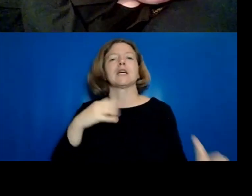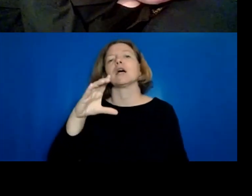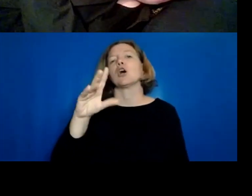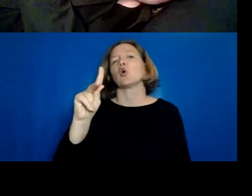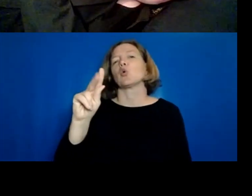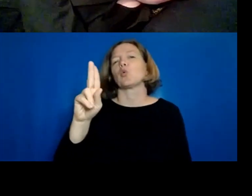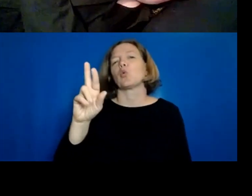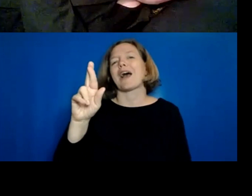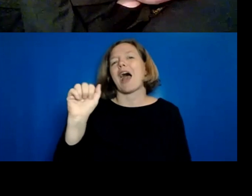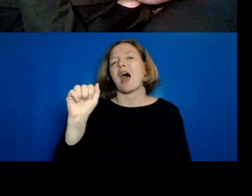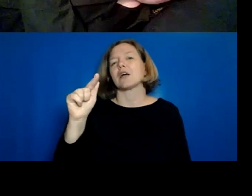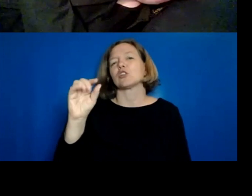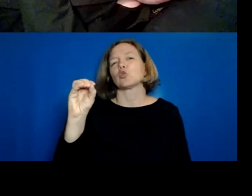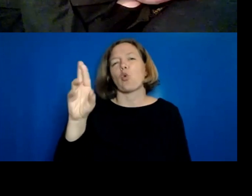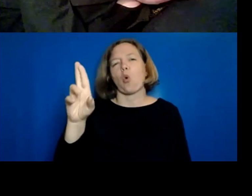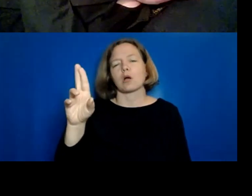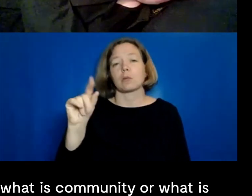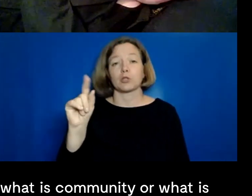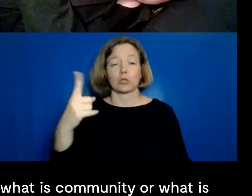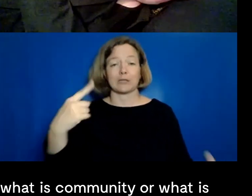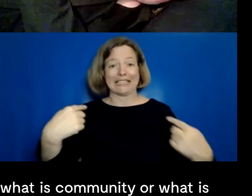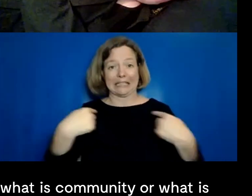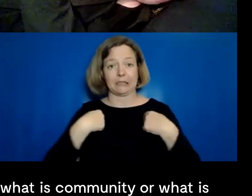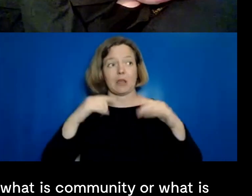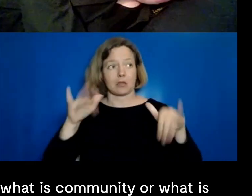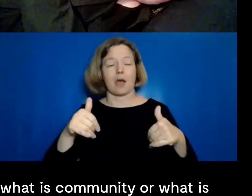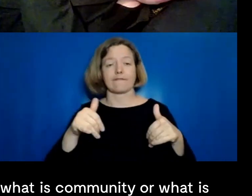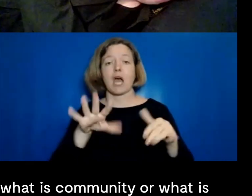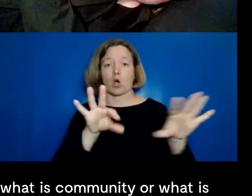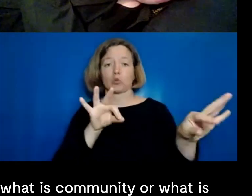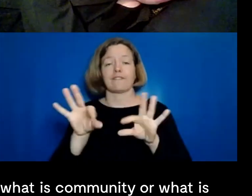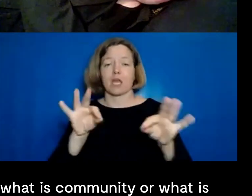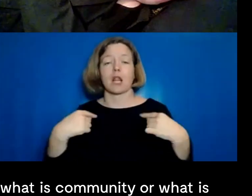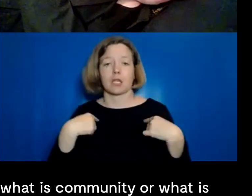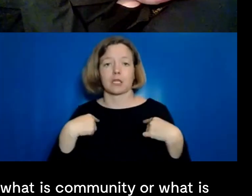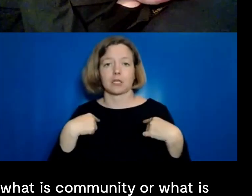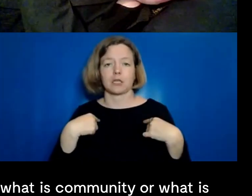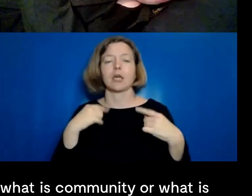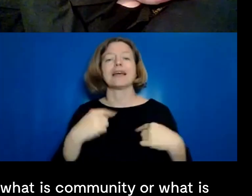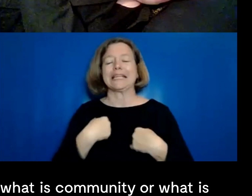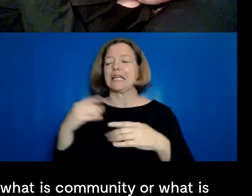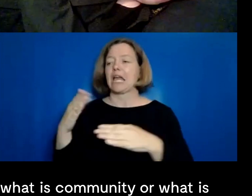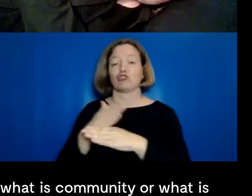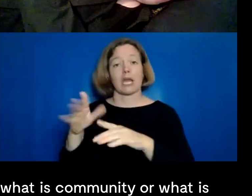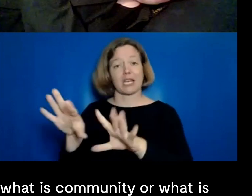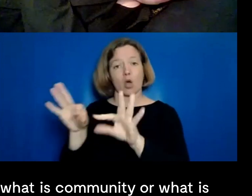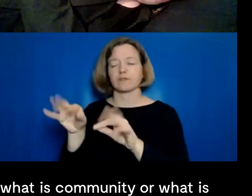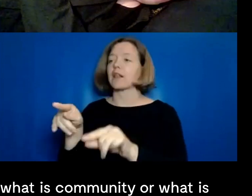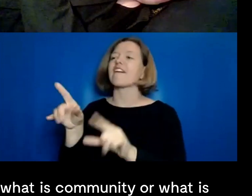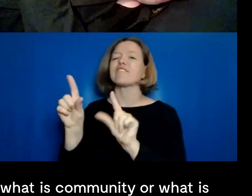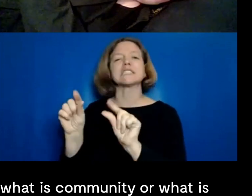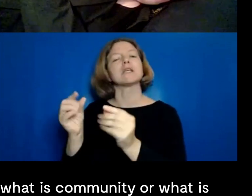choices, right? About what is professional or what is community or what